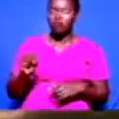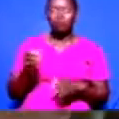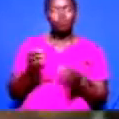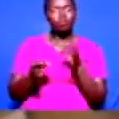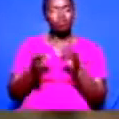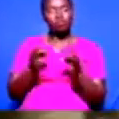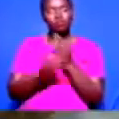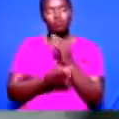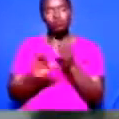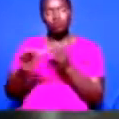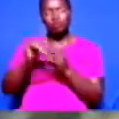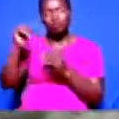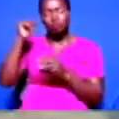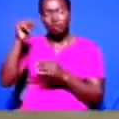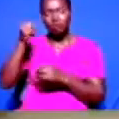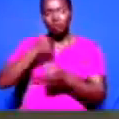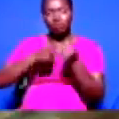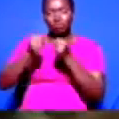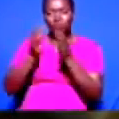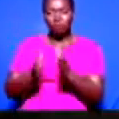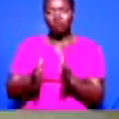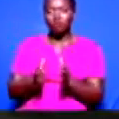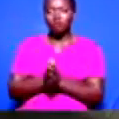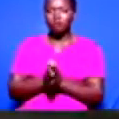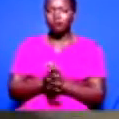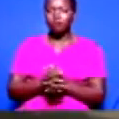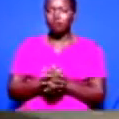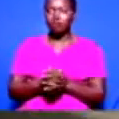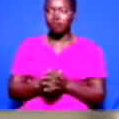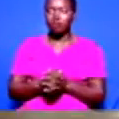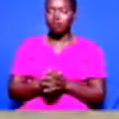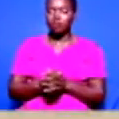a political activist.